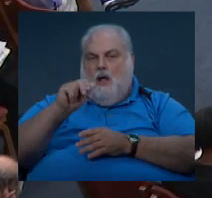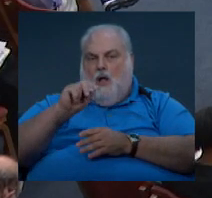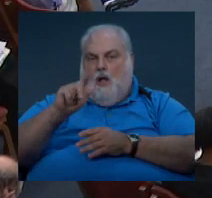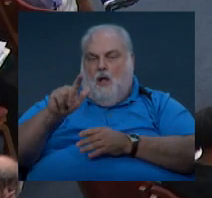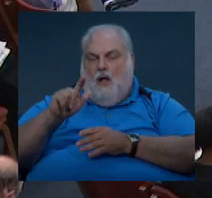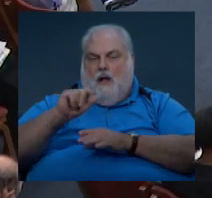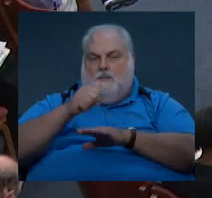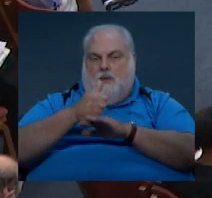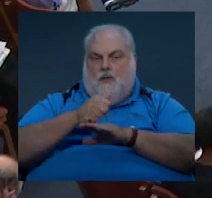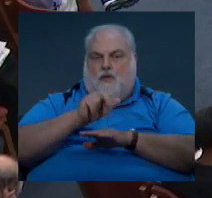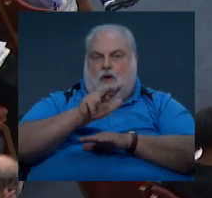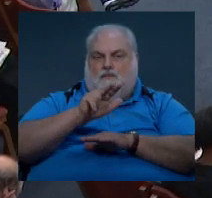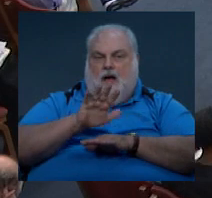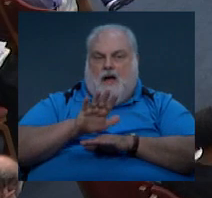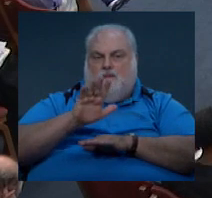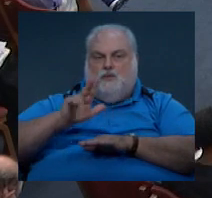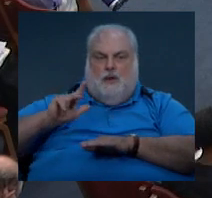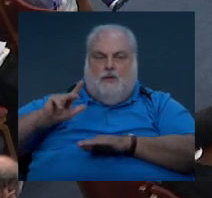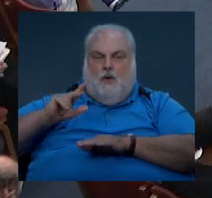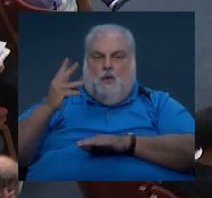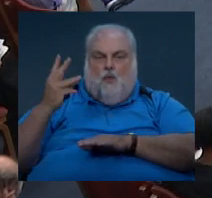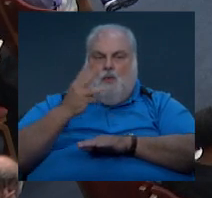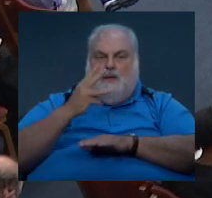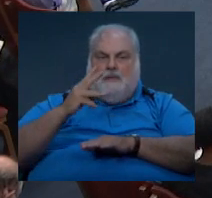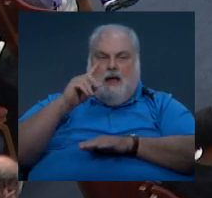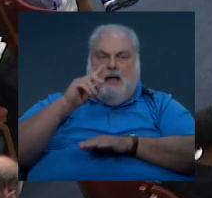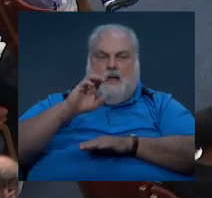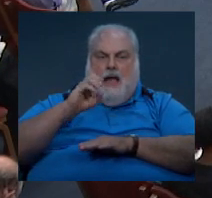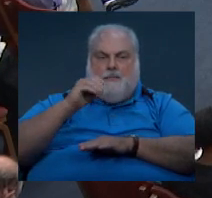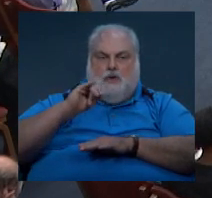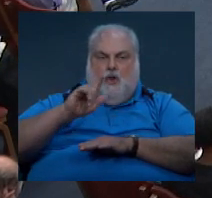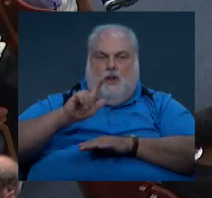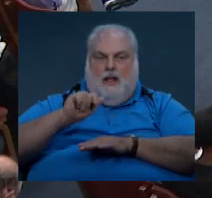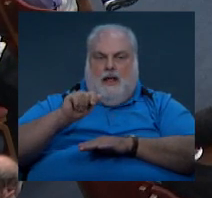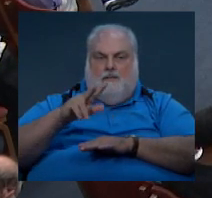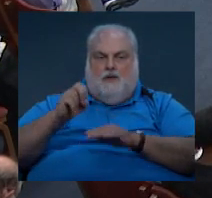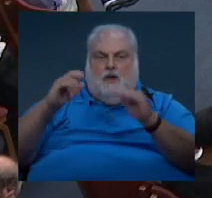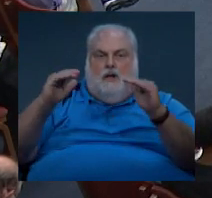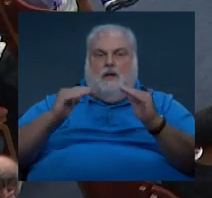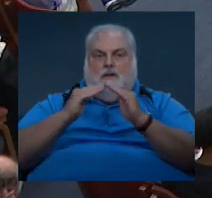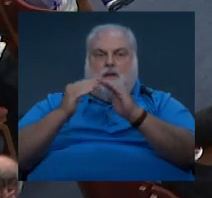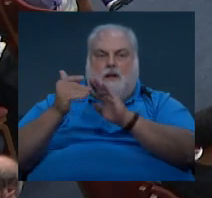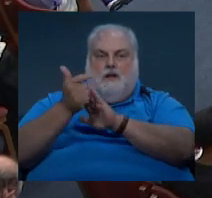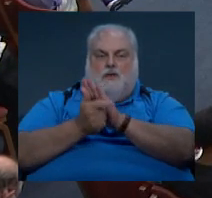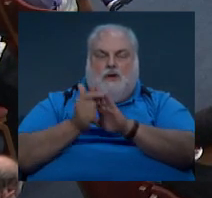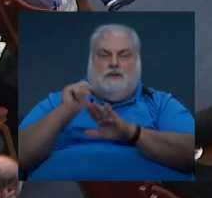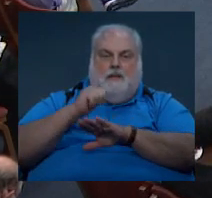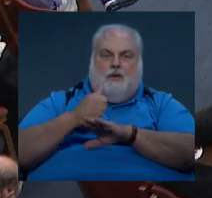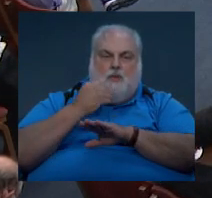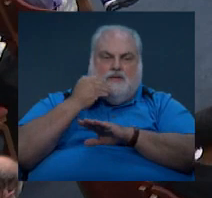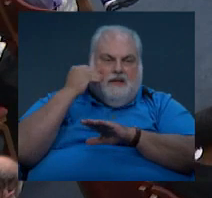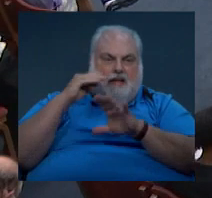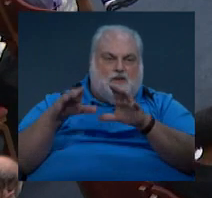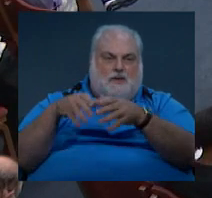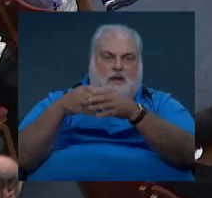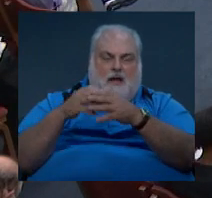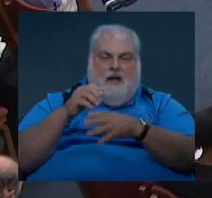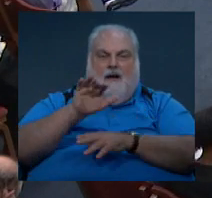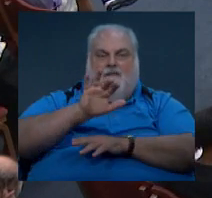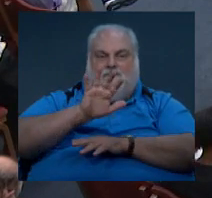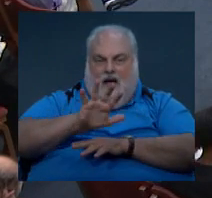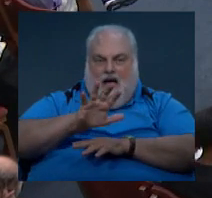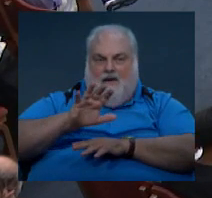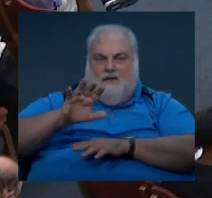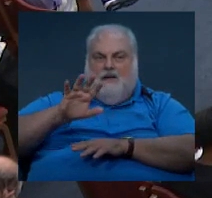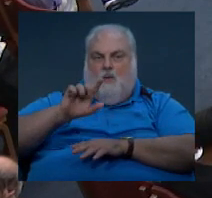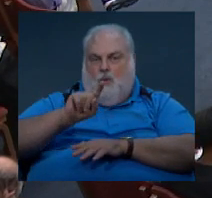at 3523 West Capitol Avenue. An ordinance to approve a plan zoning development, establish a plan residential district titled 517